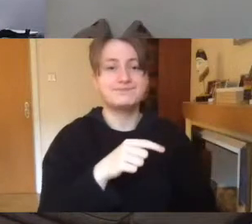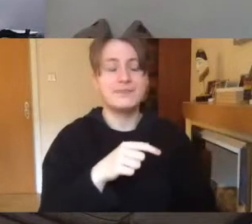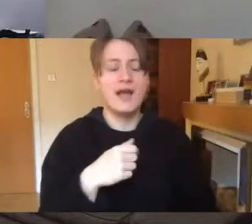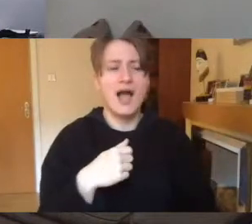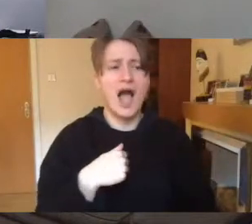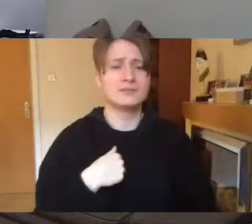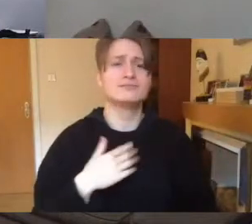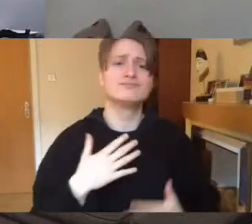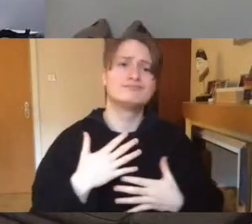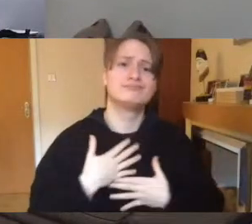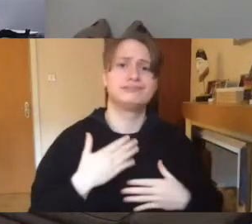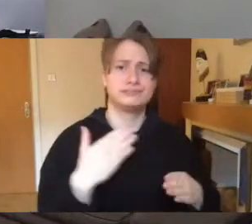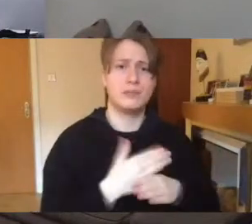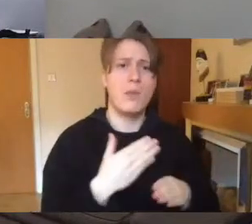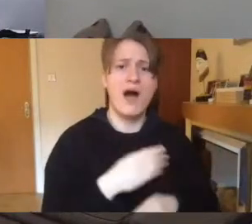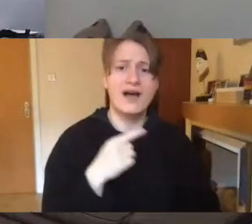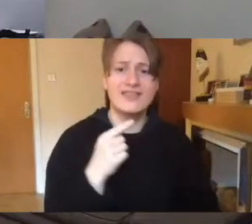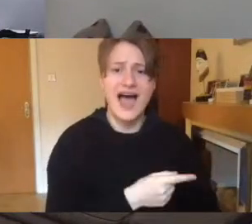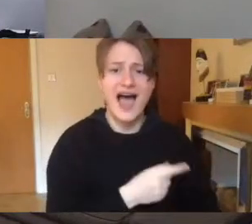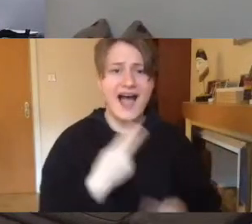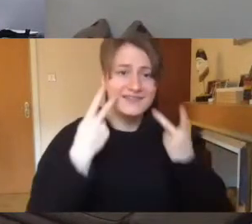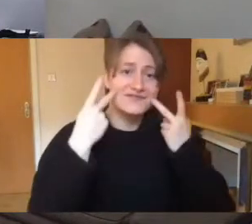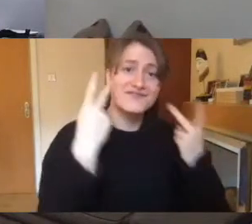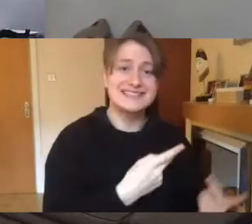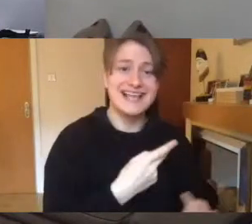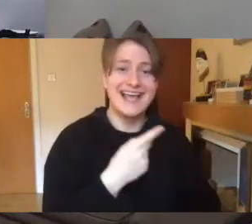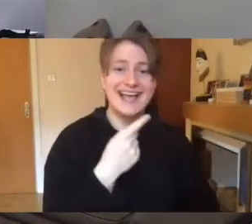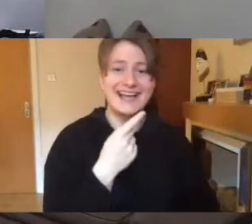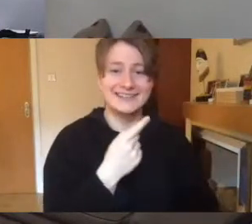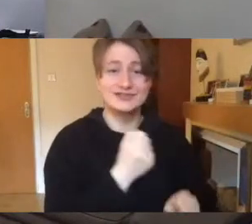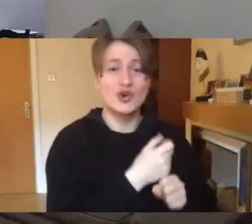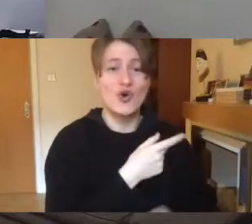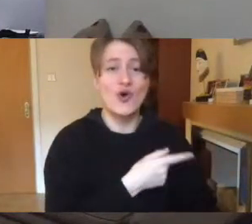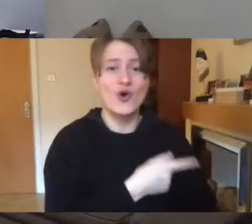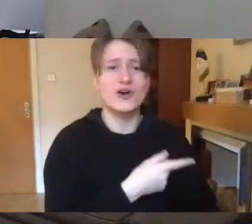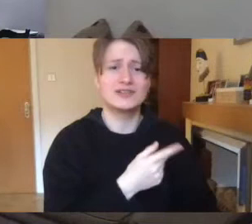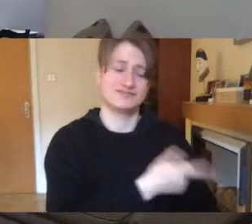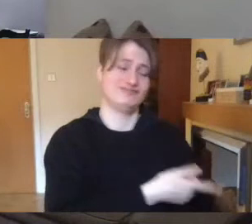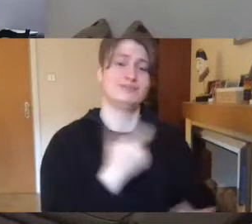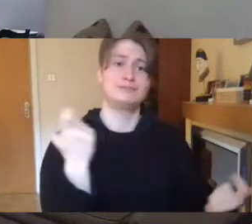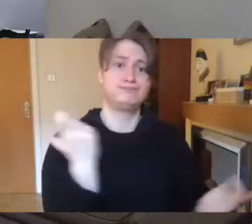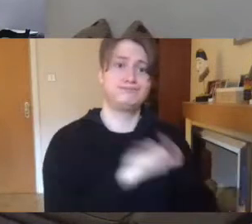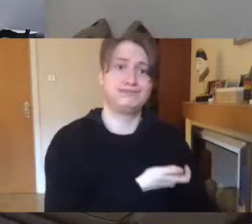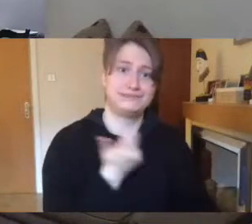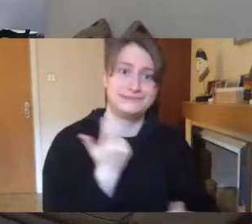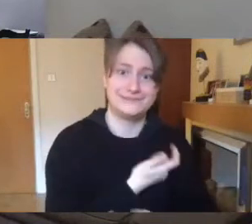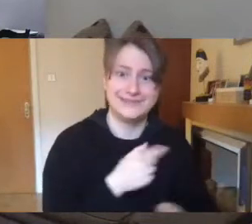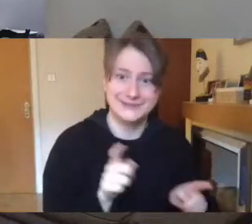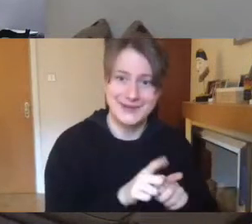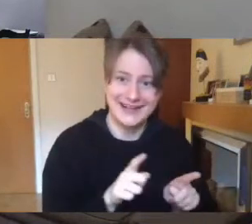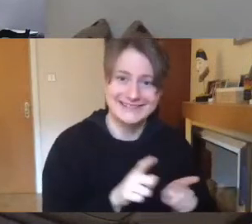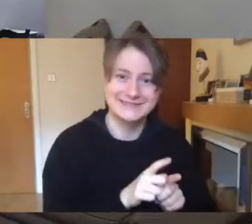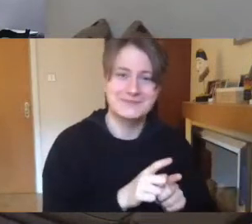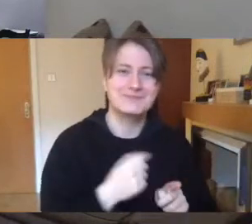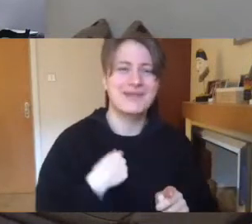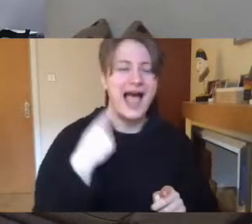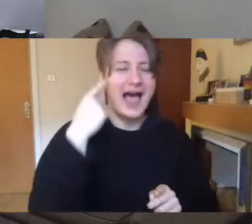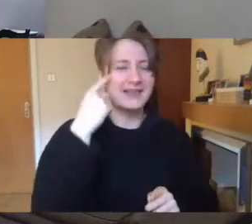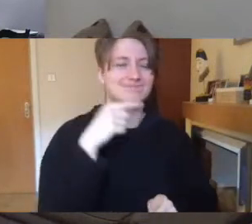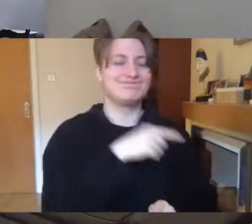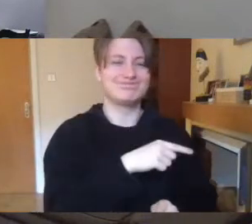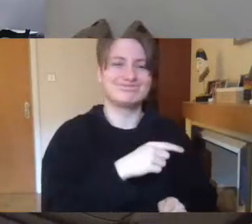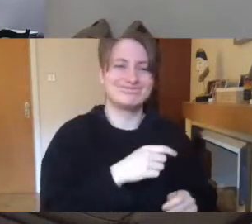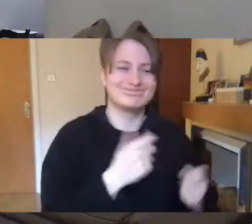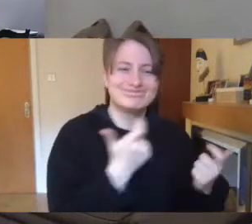1976. They're 4 very short movements: horn call, Capriccio ritmico, Siciliana lamentoso,